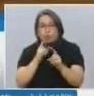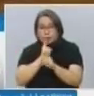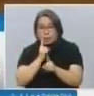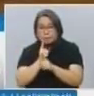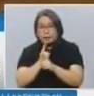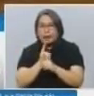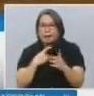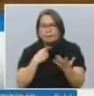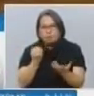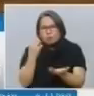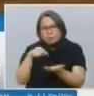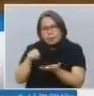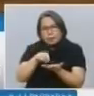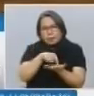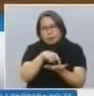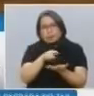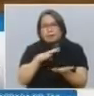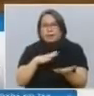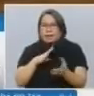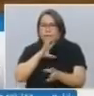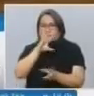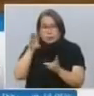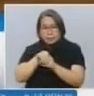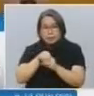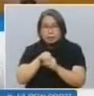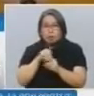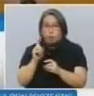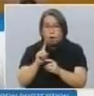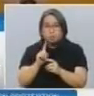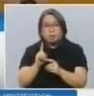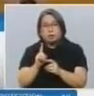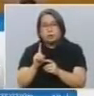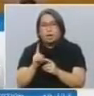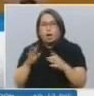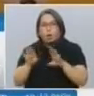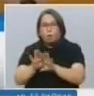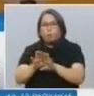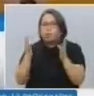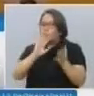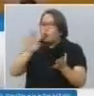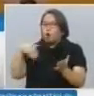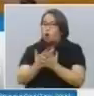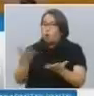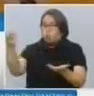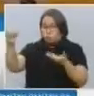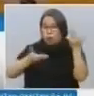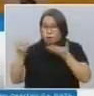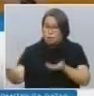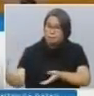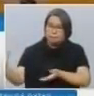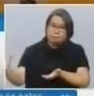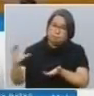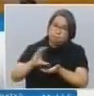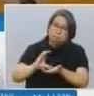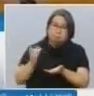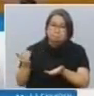and comprehensive. It will be inclusive, so it will be open to all interested private